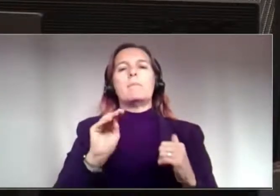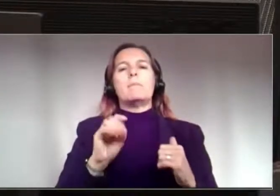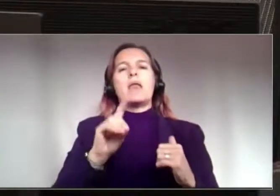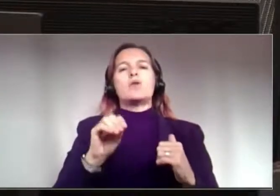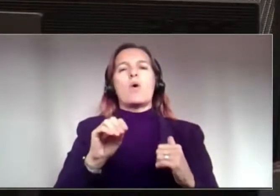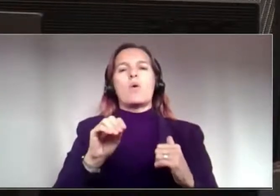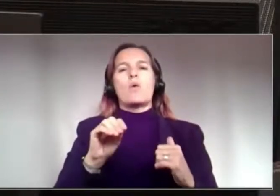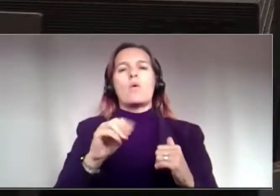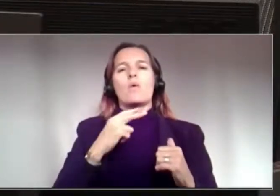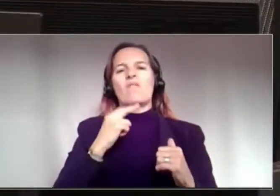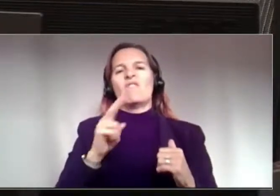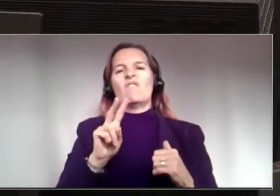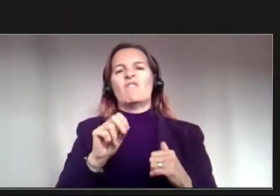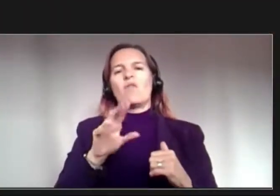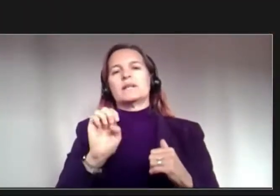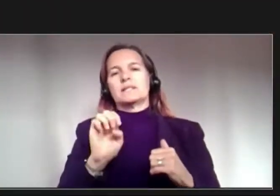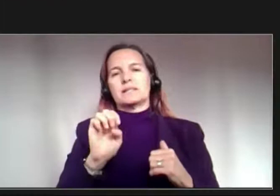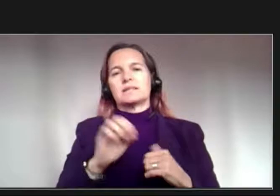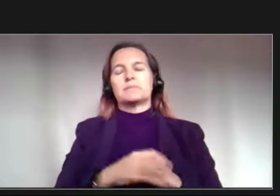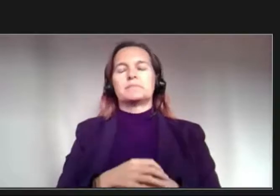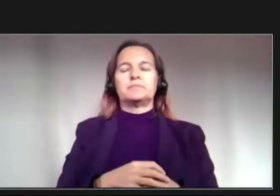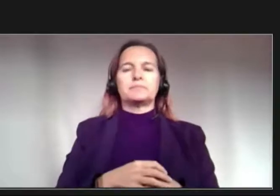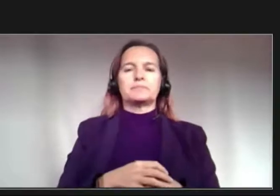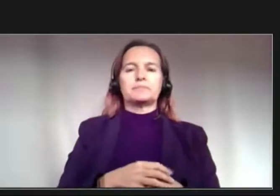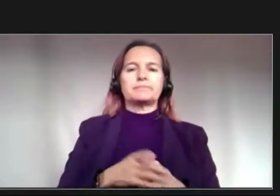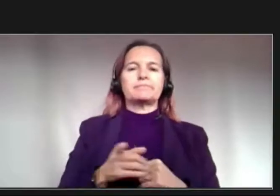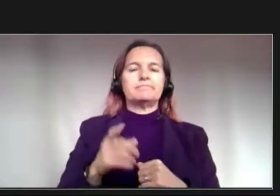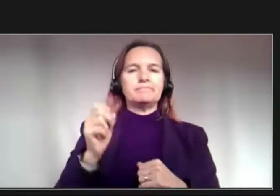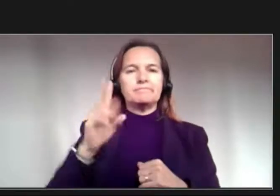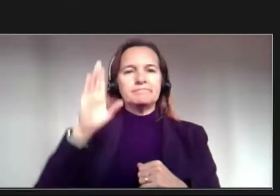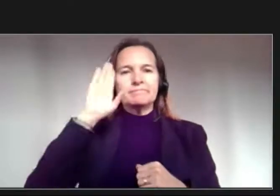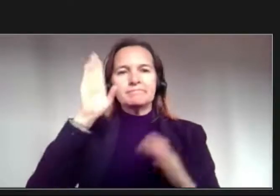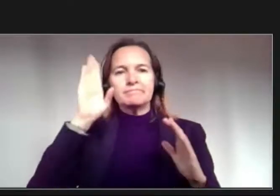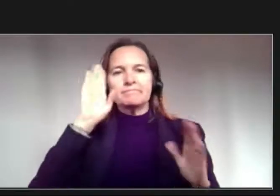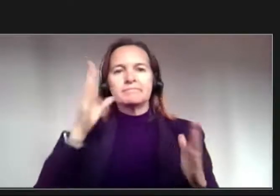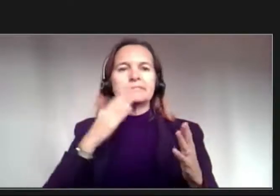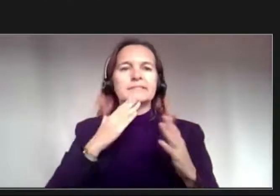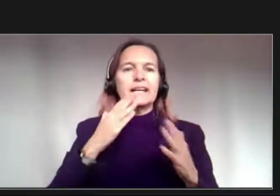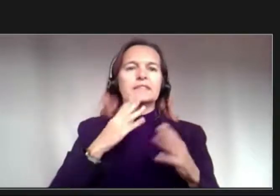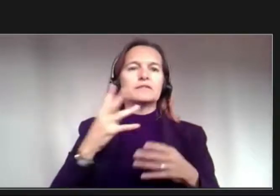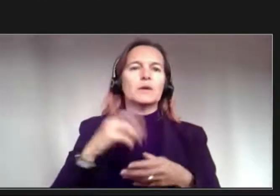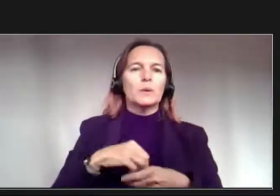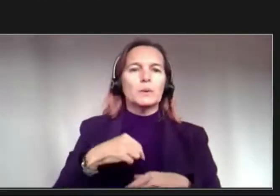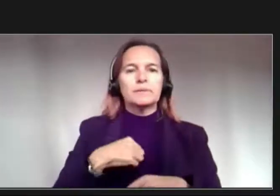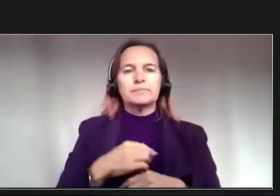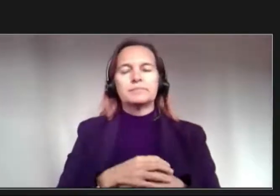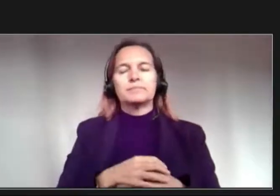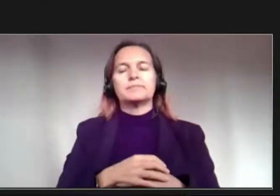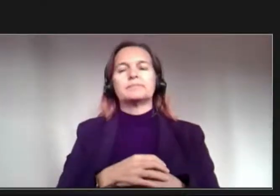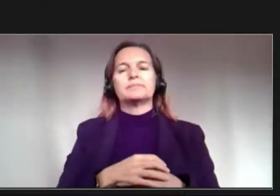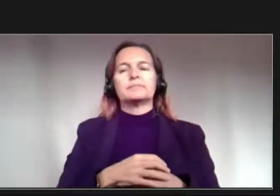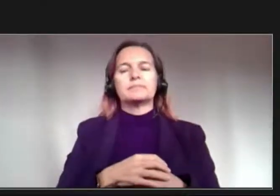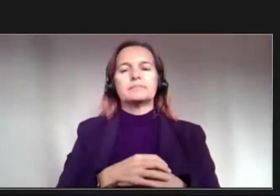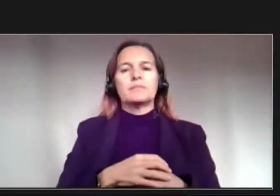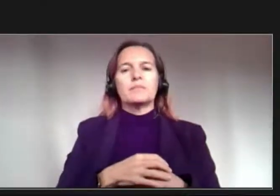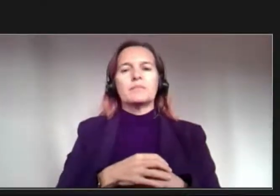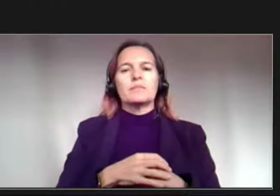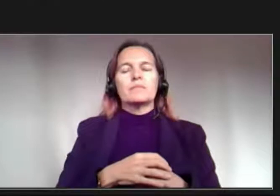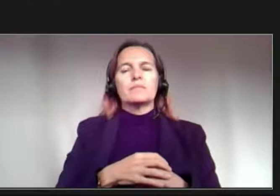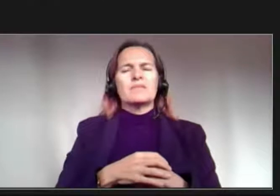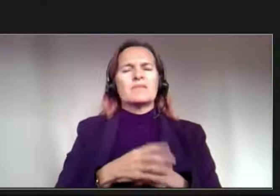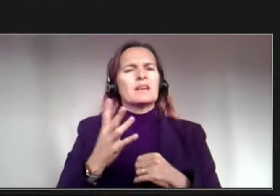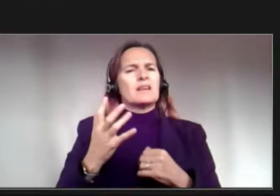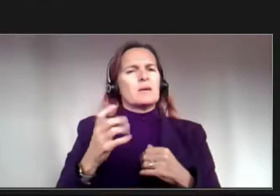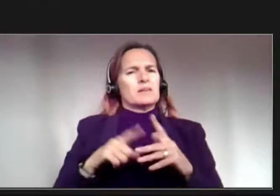Hi, Sarah, Dr. Coren. Thanks for having us. I wanted to begin by asking if you have any